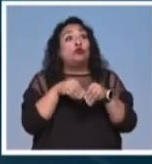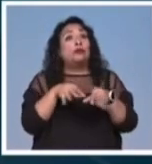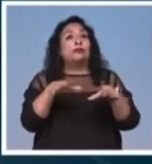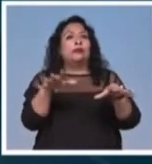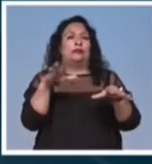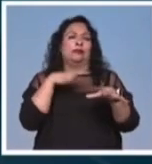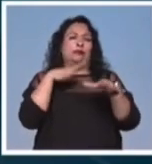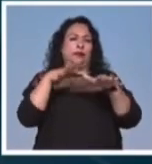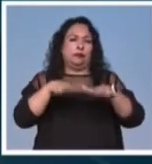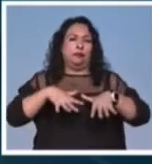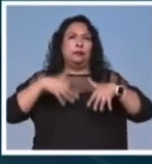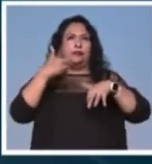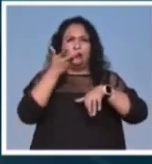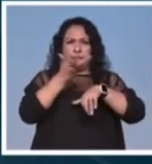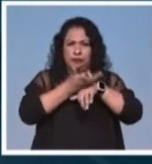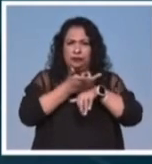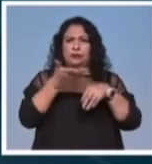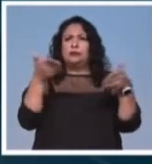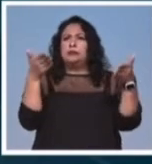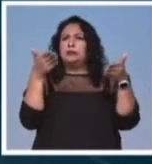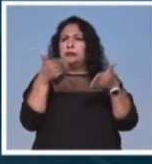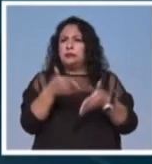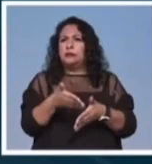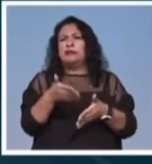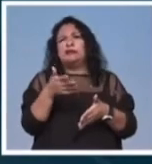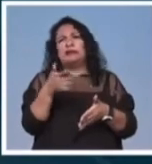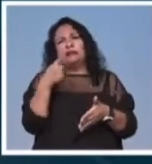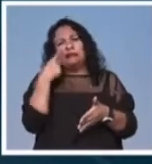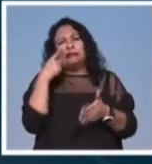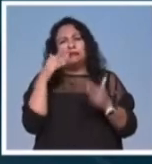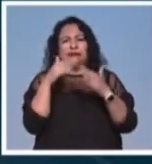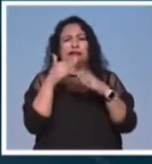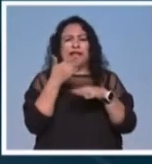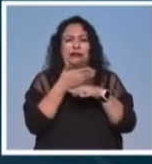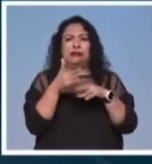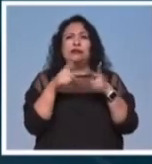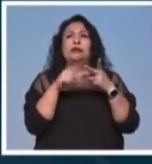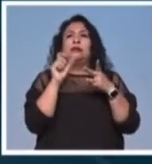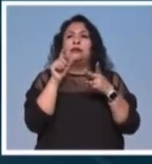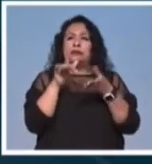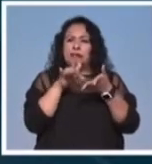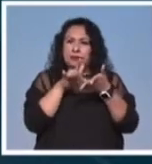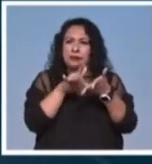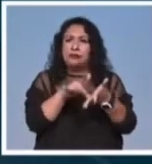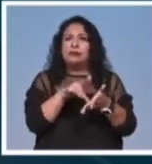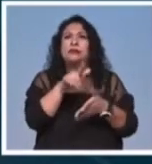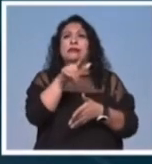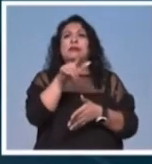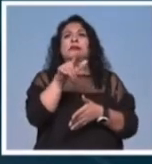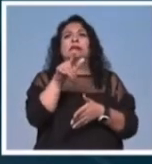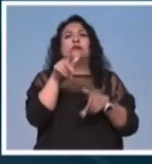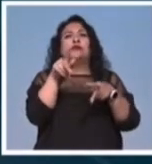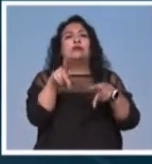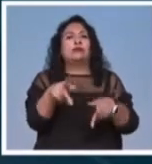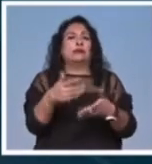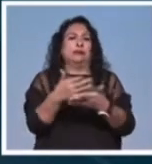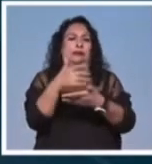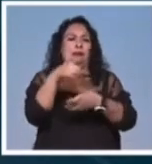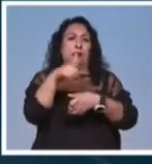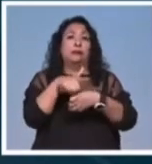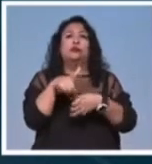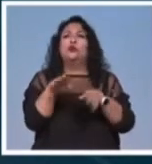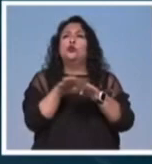United States. We perform at the White House regularly and also provide memorial support at Arlington National Cemetery. Over the years, we've